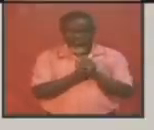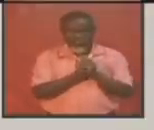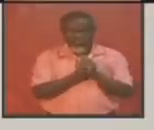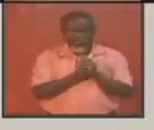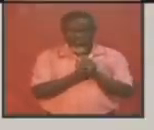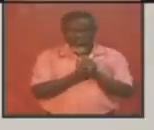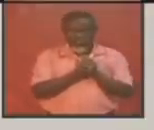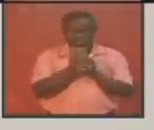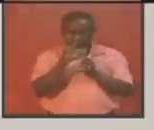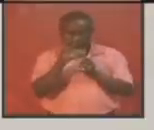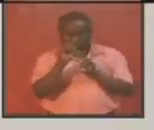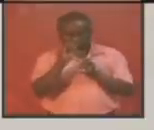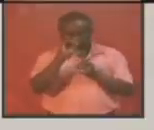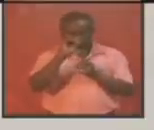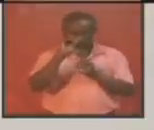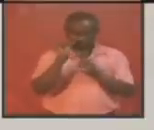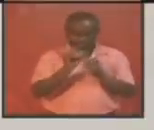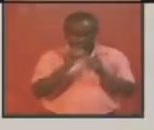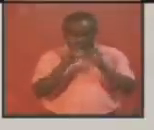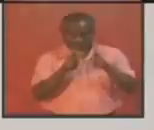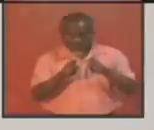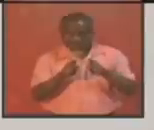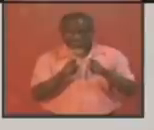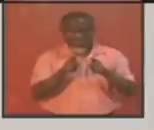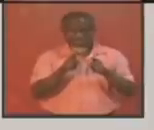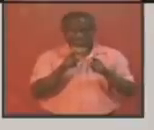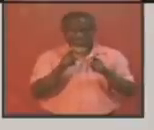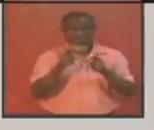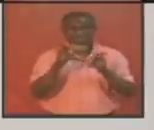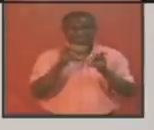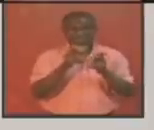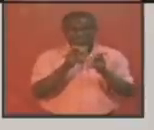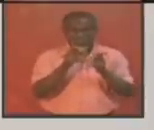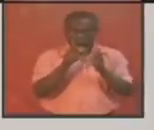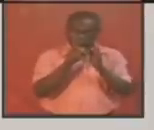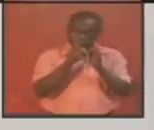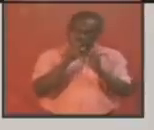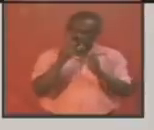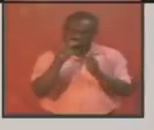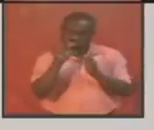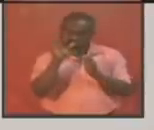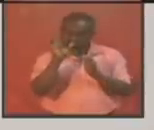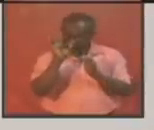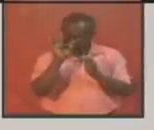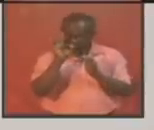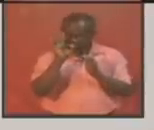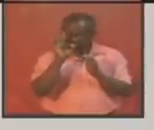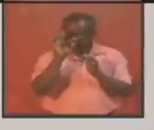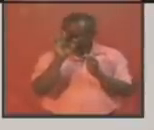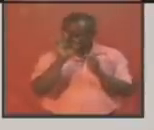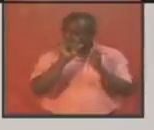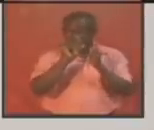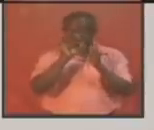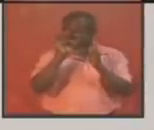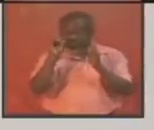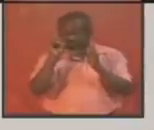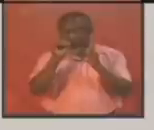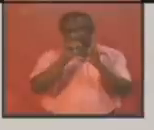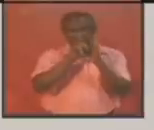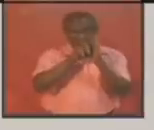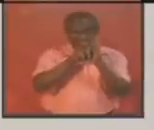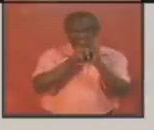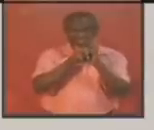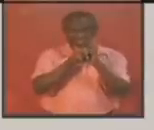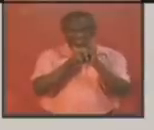course, bearing in mind that we continue our mask wearing, we try to minimize the number of people that congregate at any given time, and of course look at the length